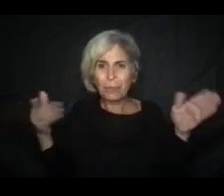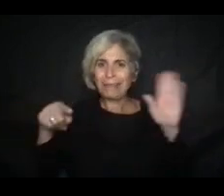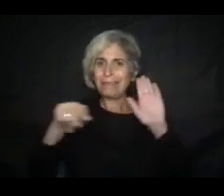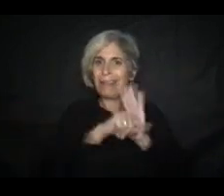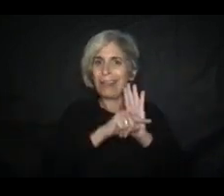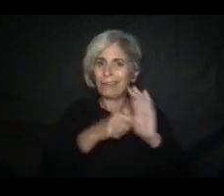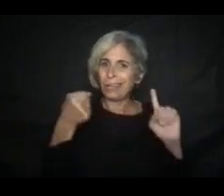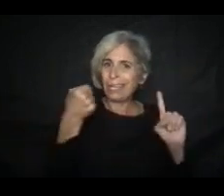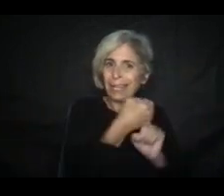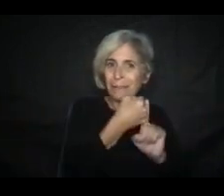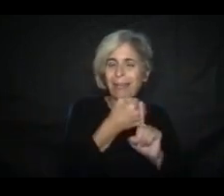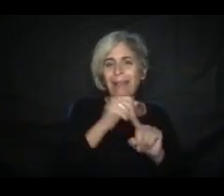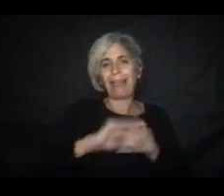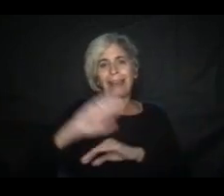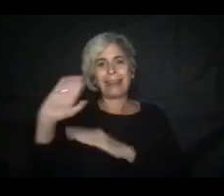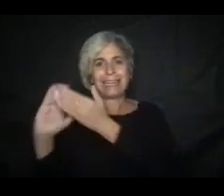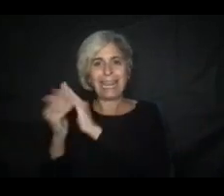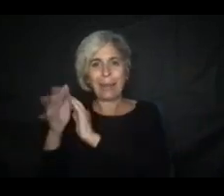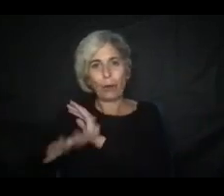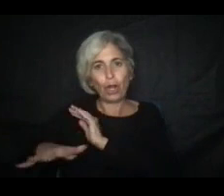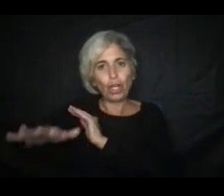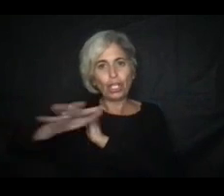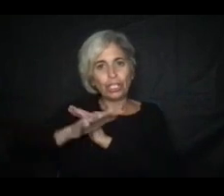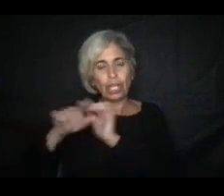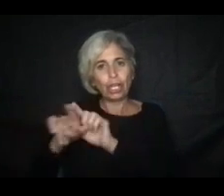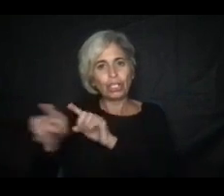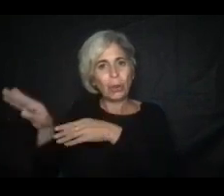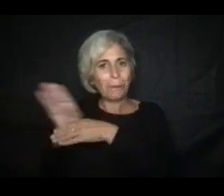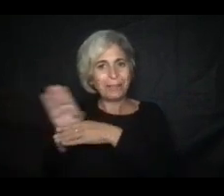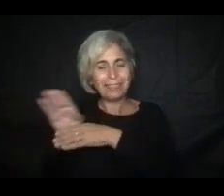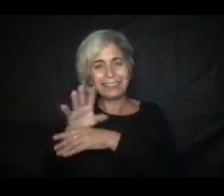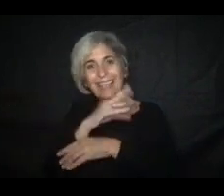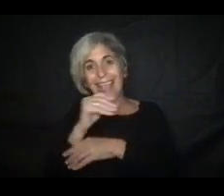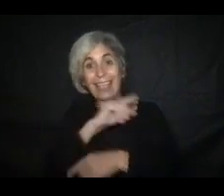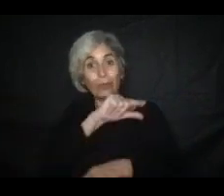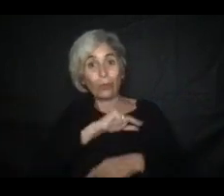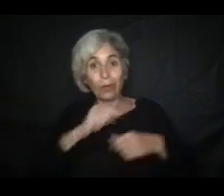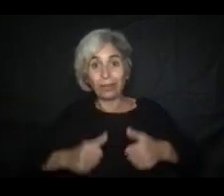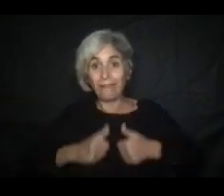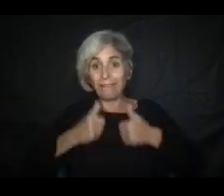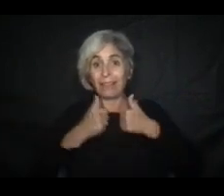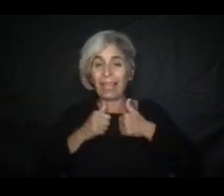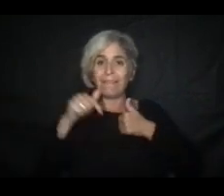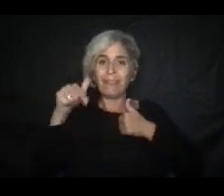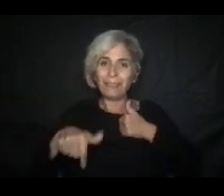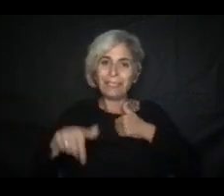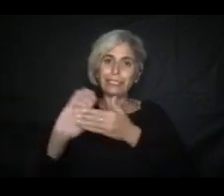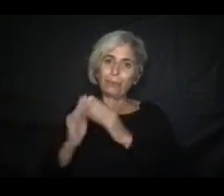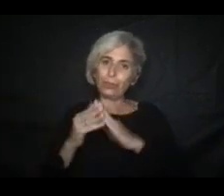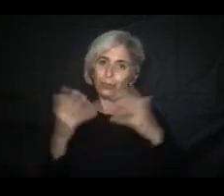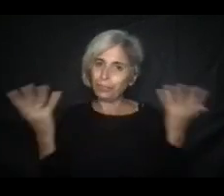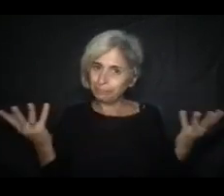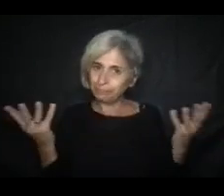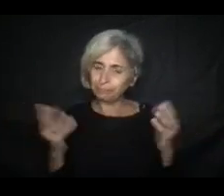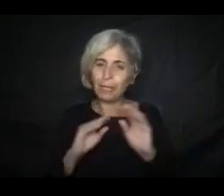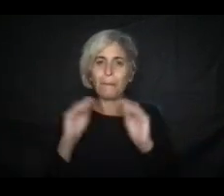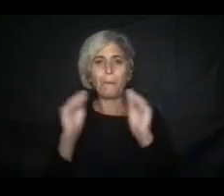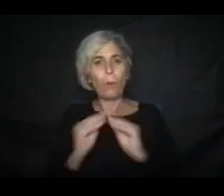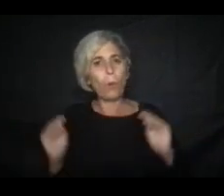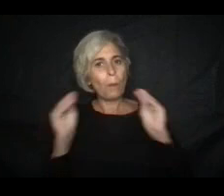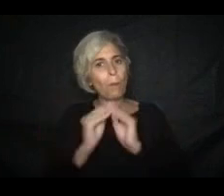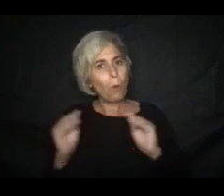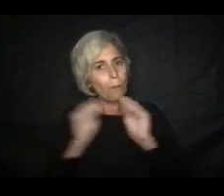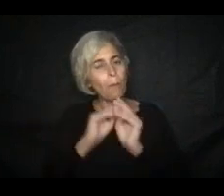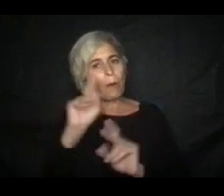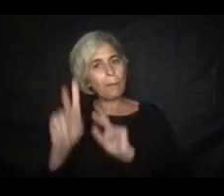existing neighborhoods and existing businesses and the quality of life in their community. So more and more folks are starting to ask, is there